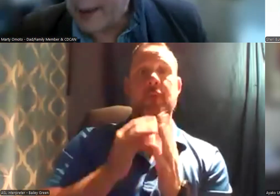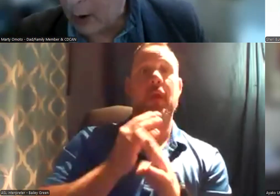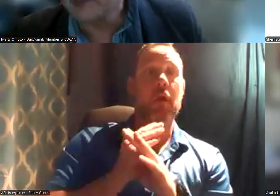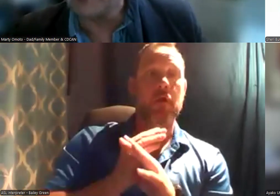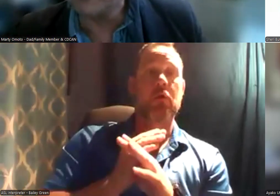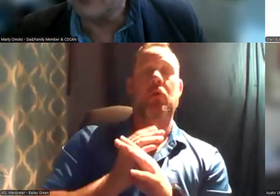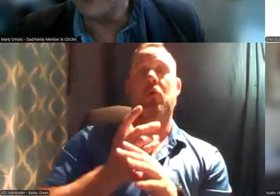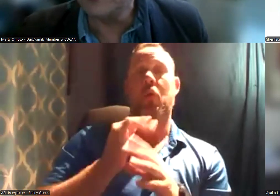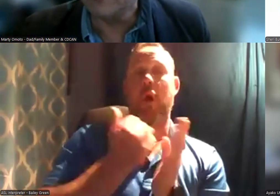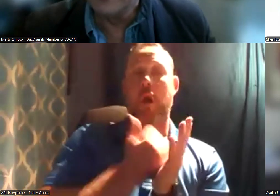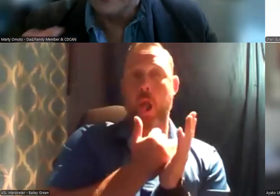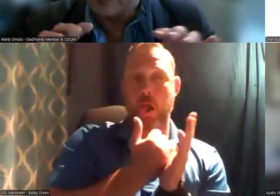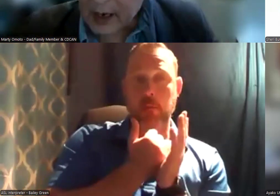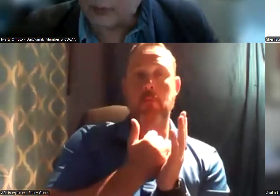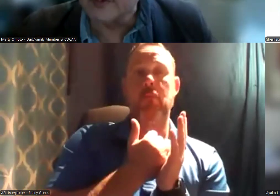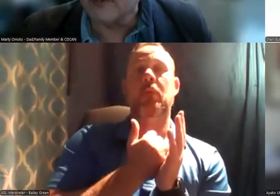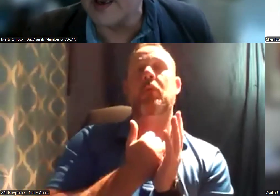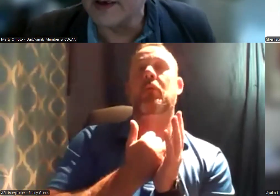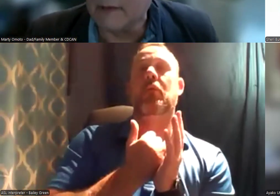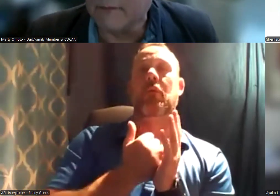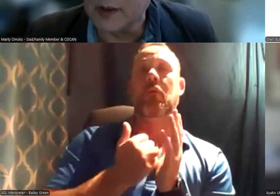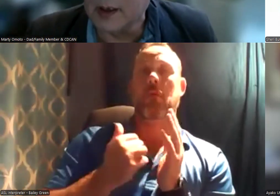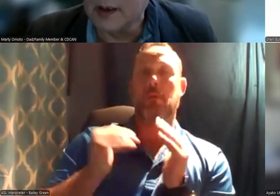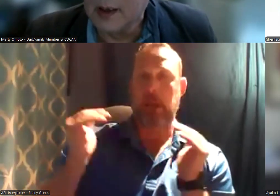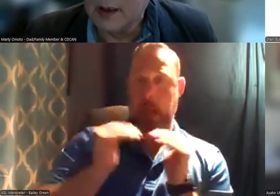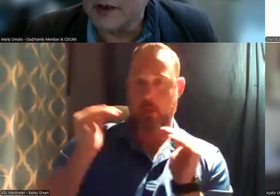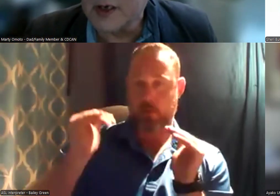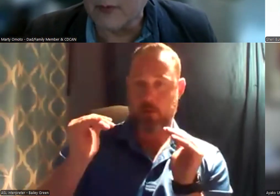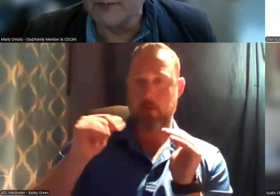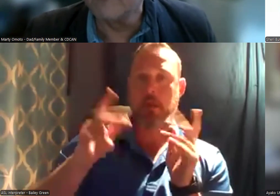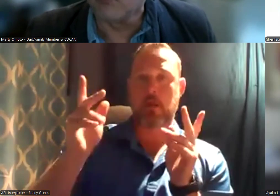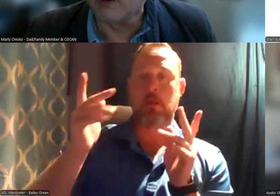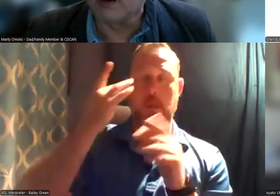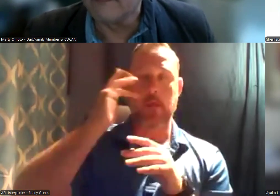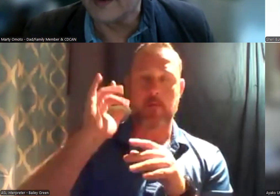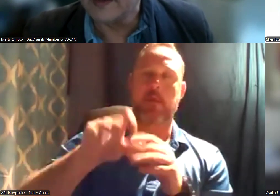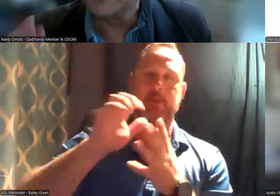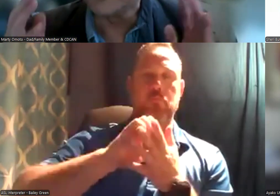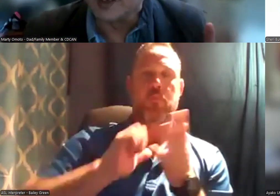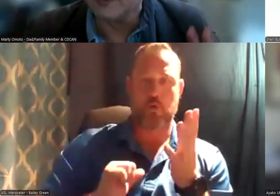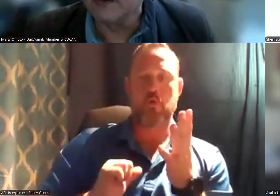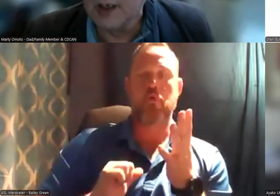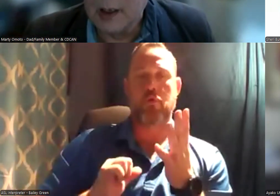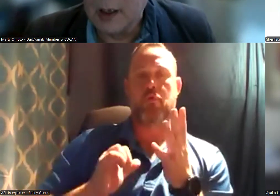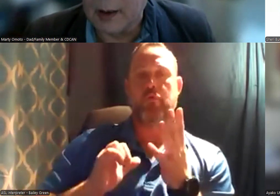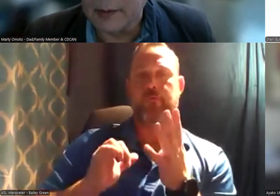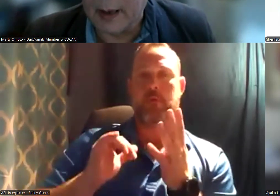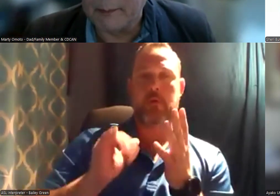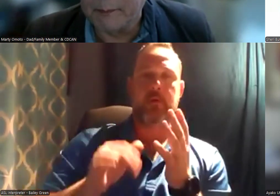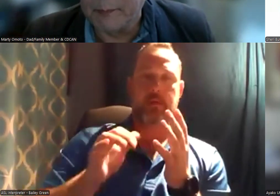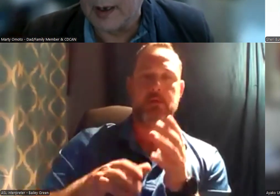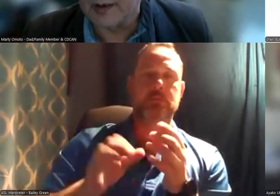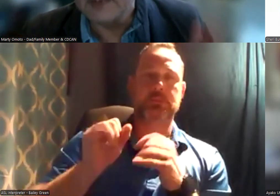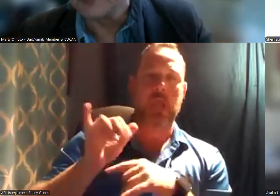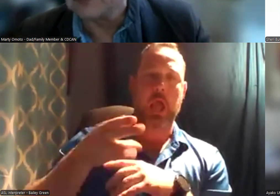bringing help to people who need them in an equitable way in California, then you got to remove the wall that is a silo